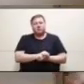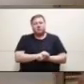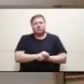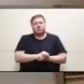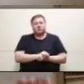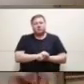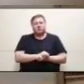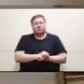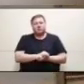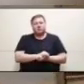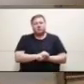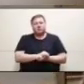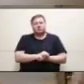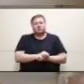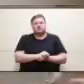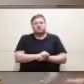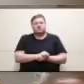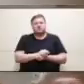You're covered by your predecessor.